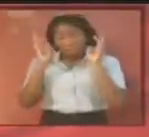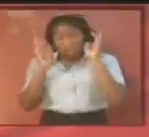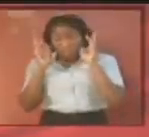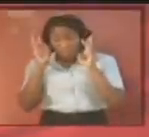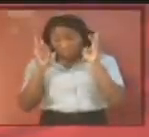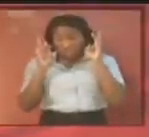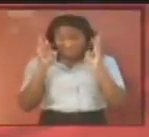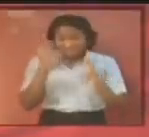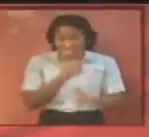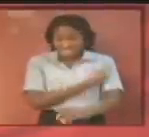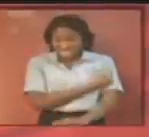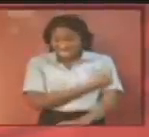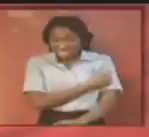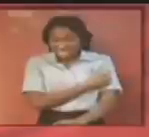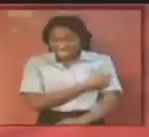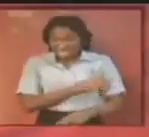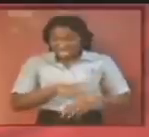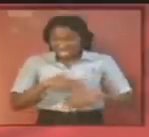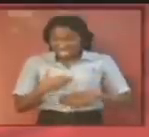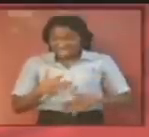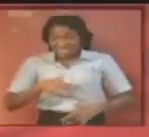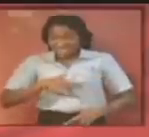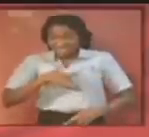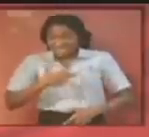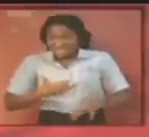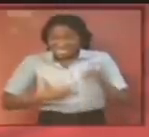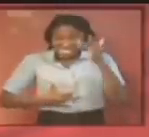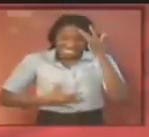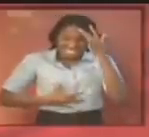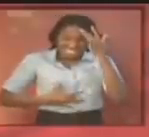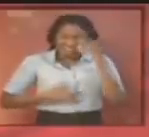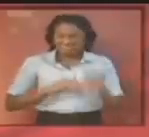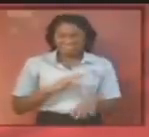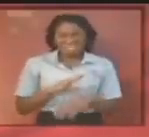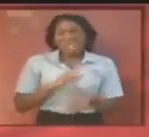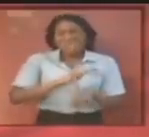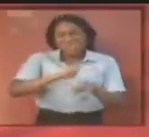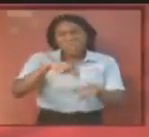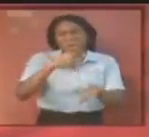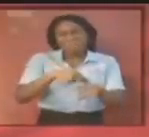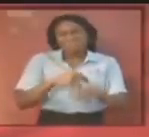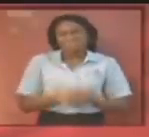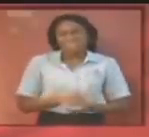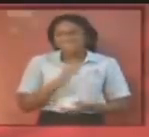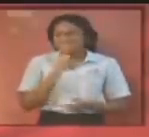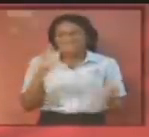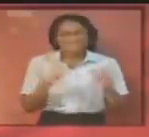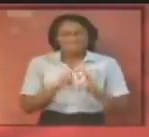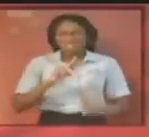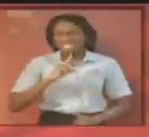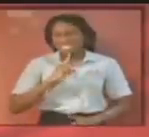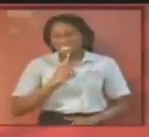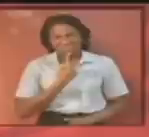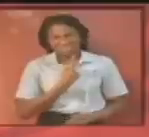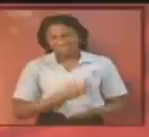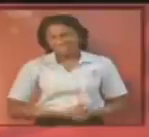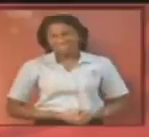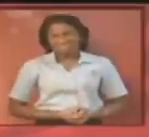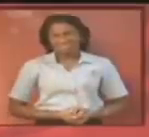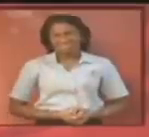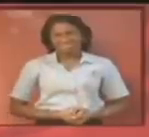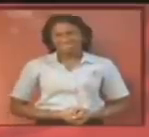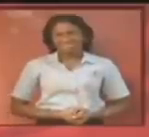All vaccines have side effects, but the most common ones are mild, and the severe ones are extremely rare.